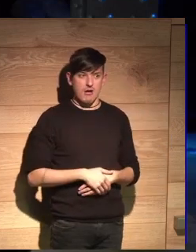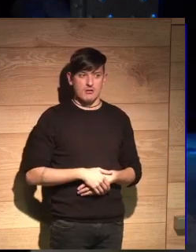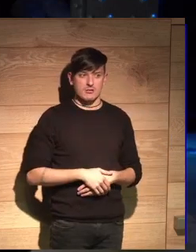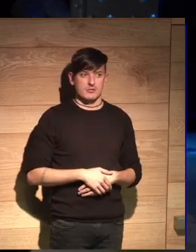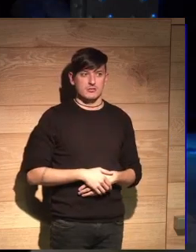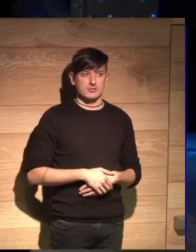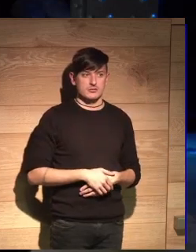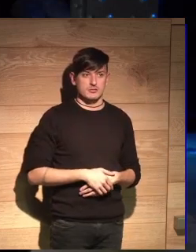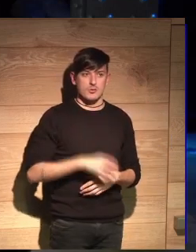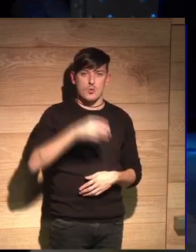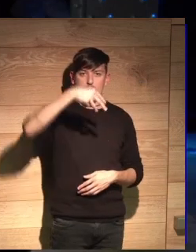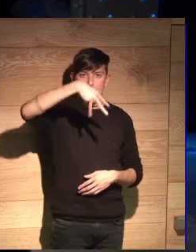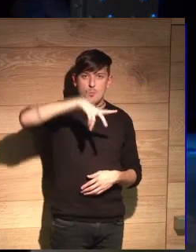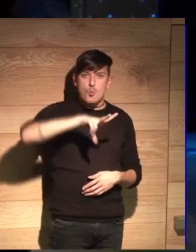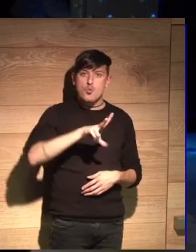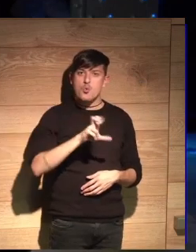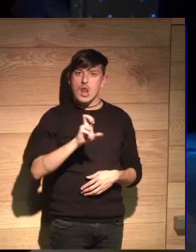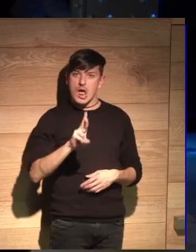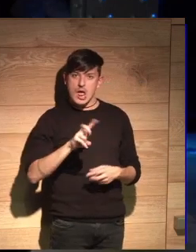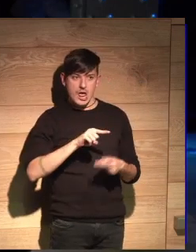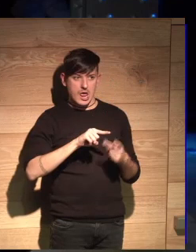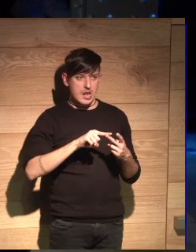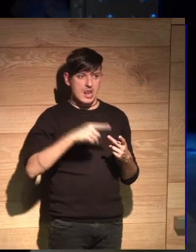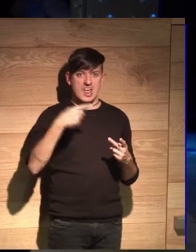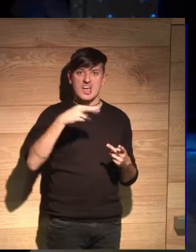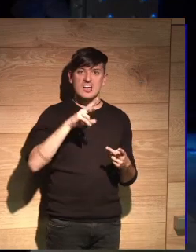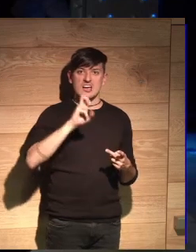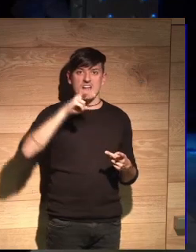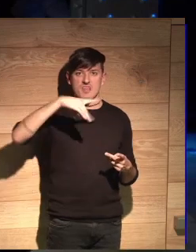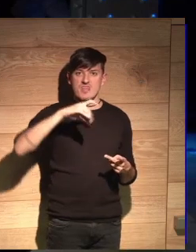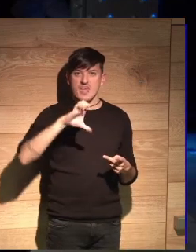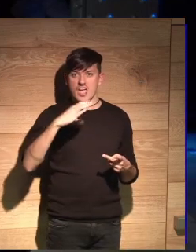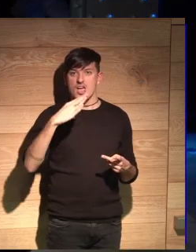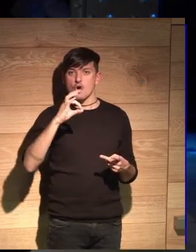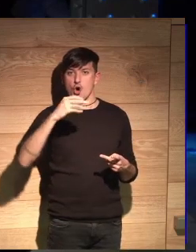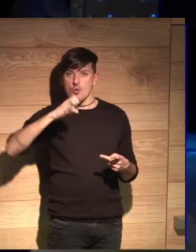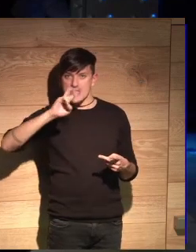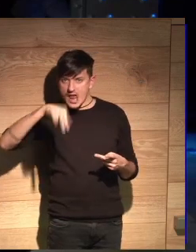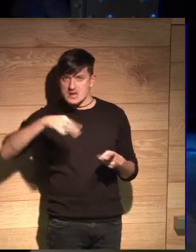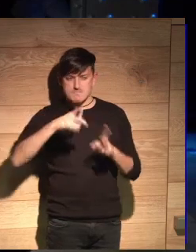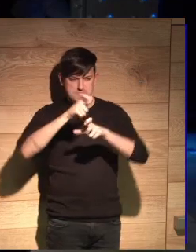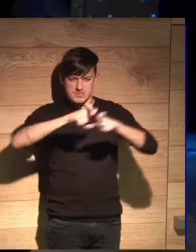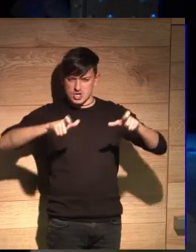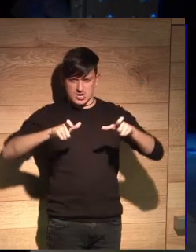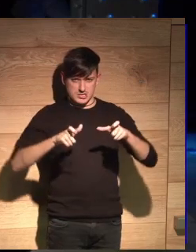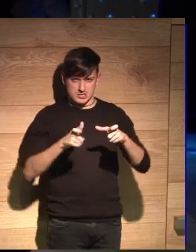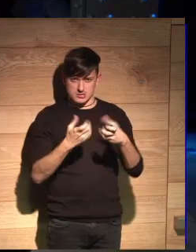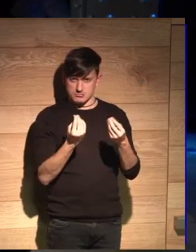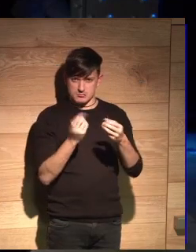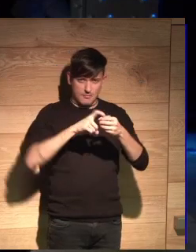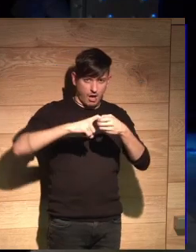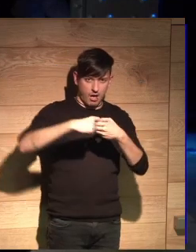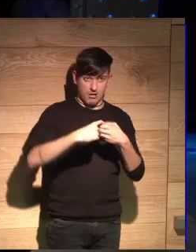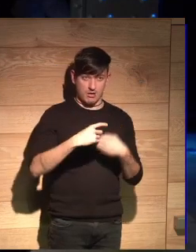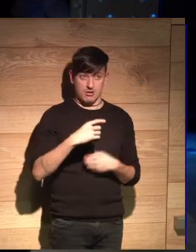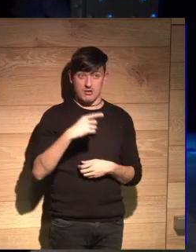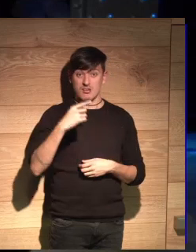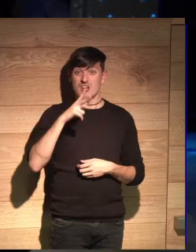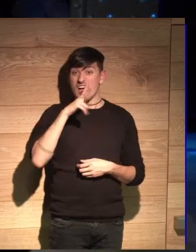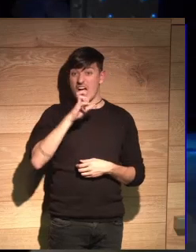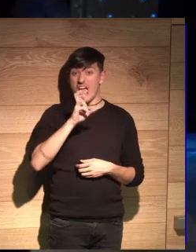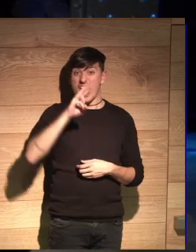existing. You have Bethune, you have Müller, Grande Covian, who was a Spanish one, and other people from the time.